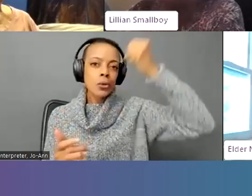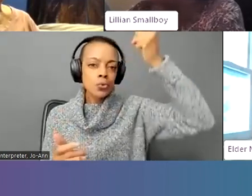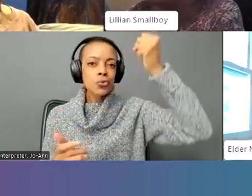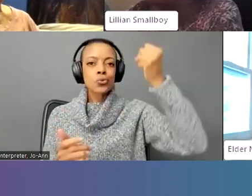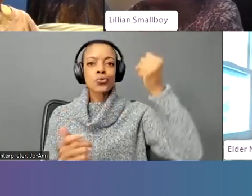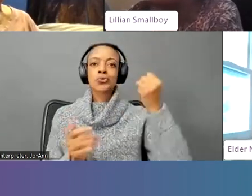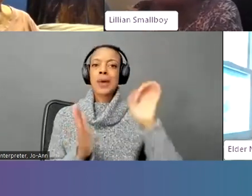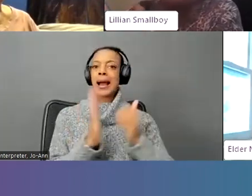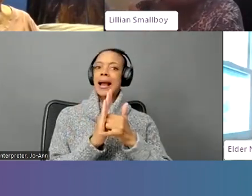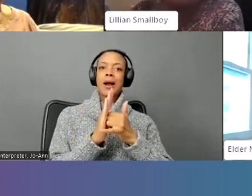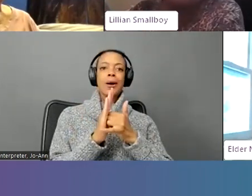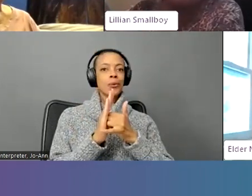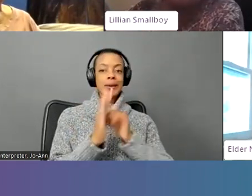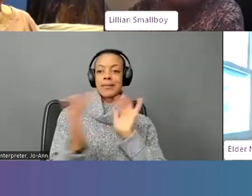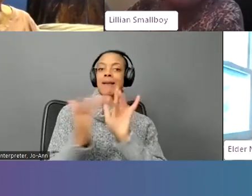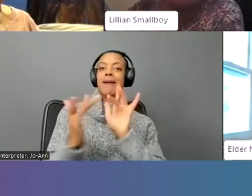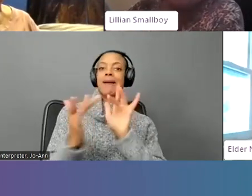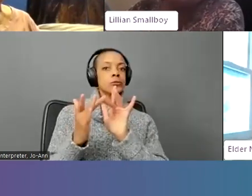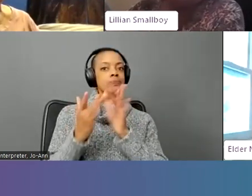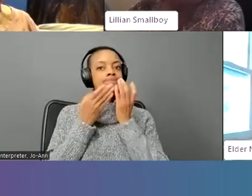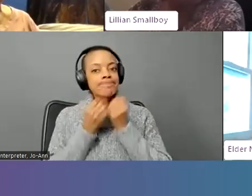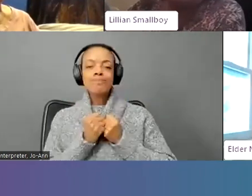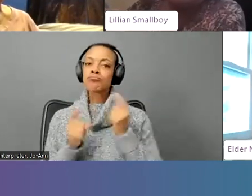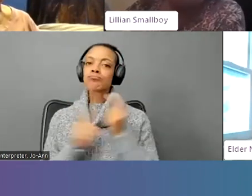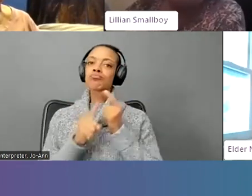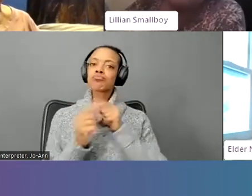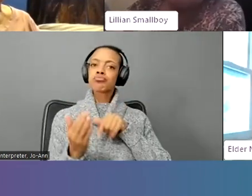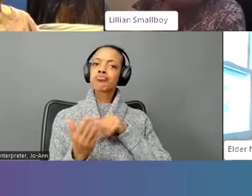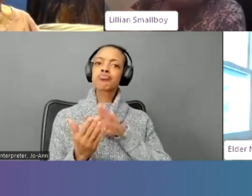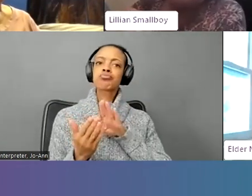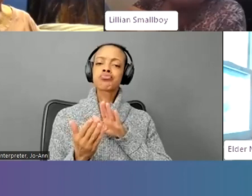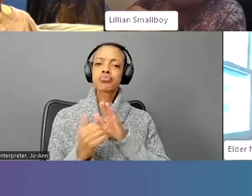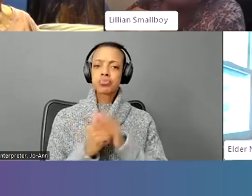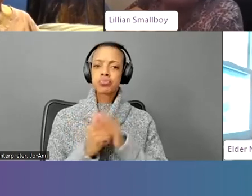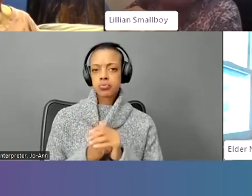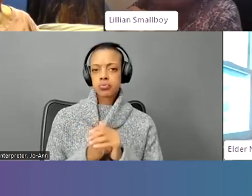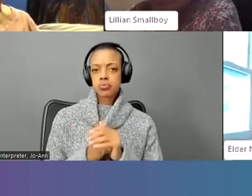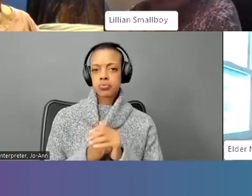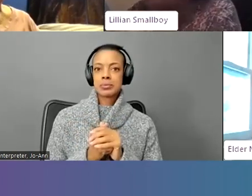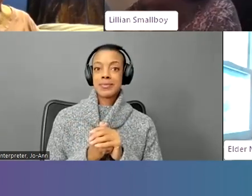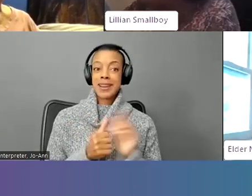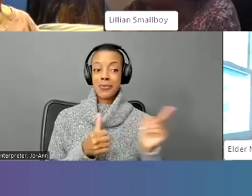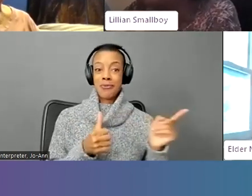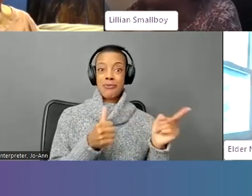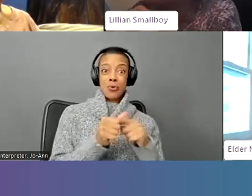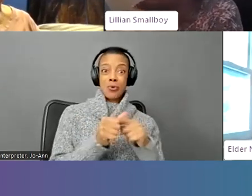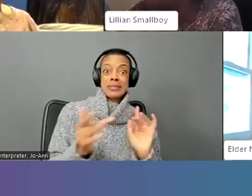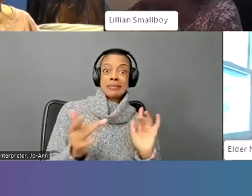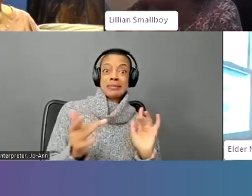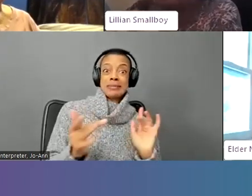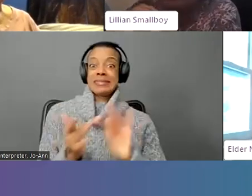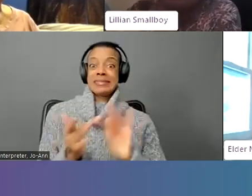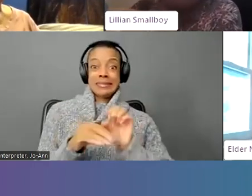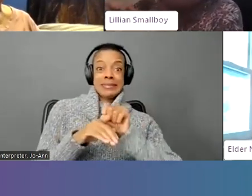can this collaboration take place, and how do we initially reach out to